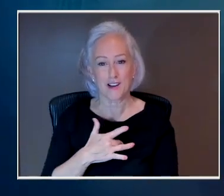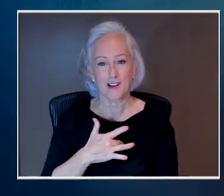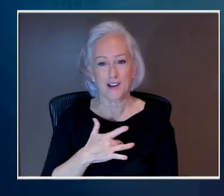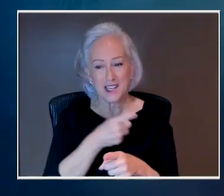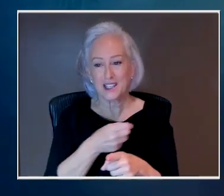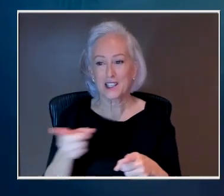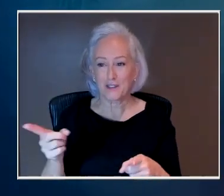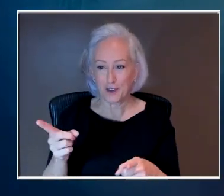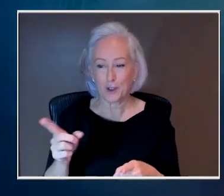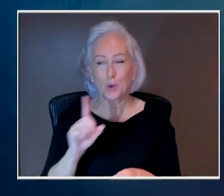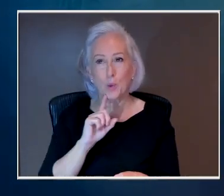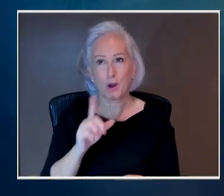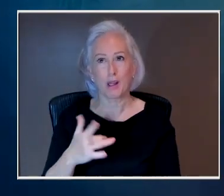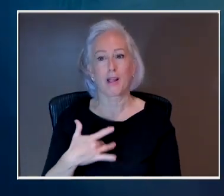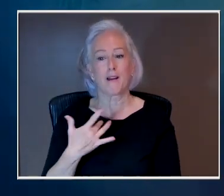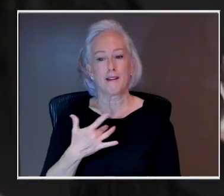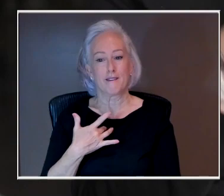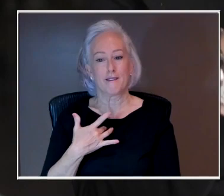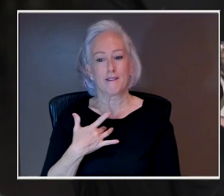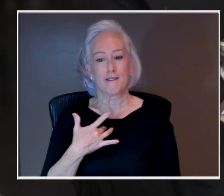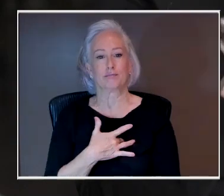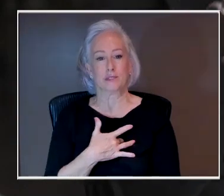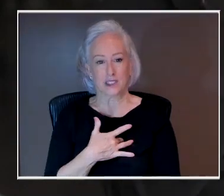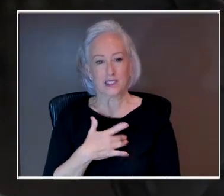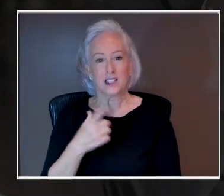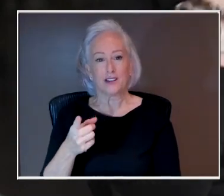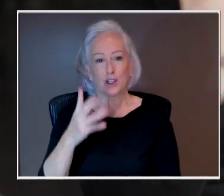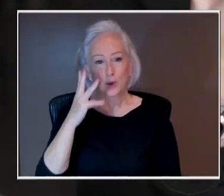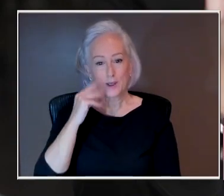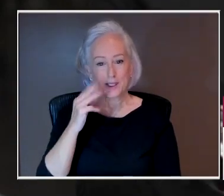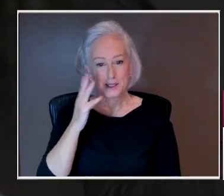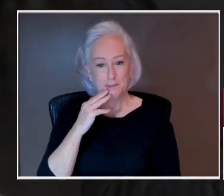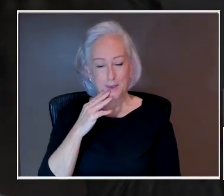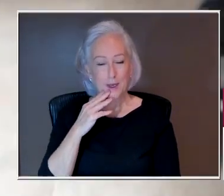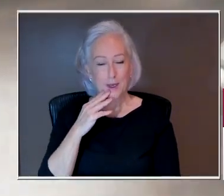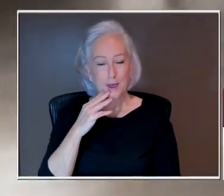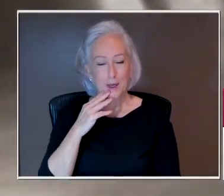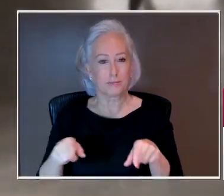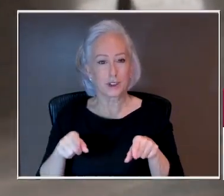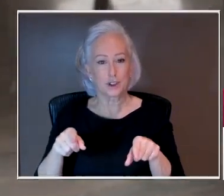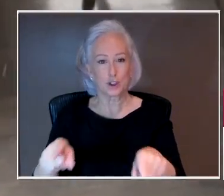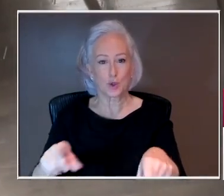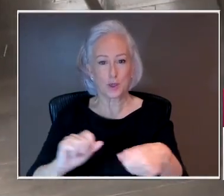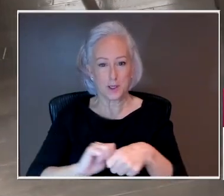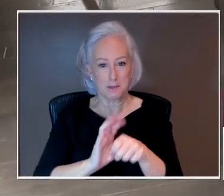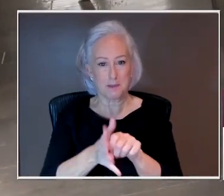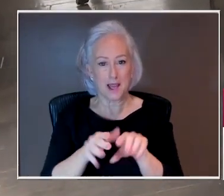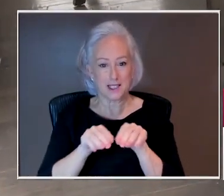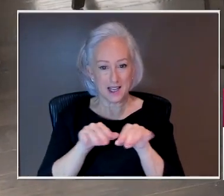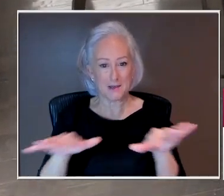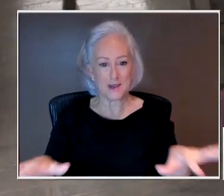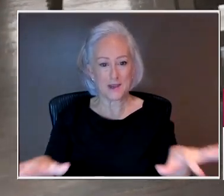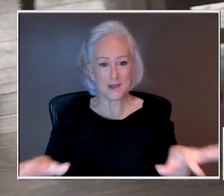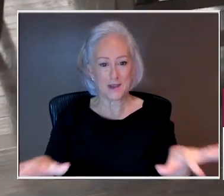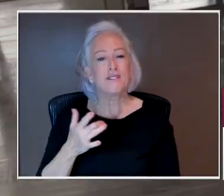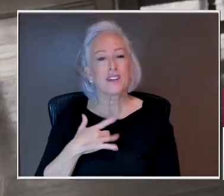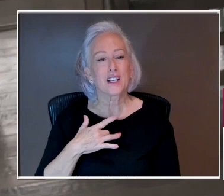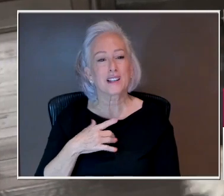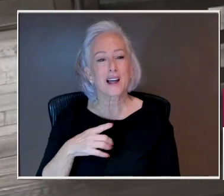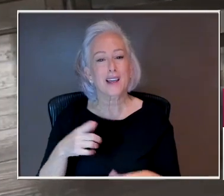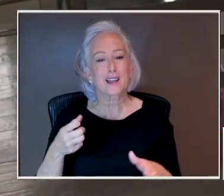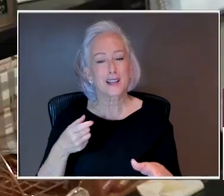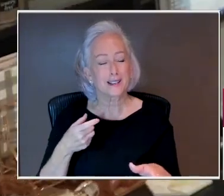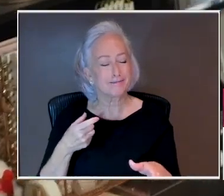loss during the pandemic. I feel like it ruined my life in a sense. The COVID pandemic